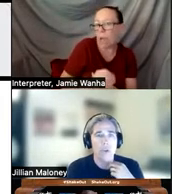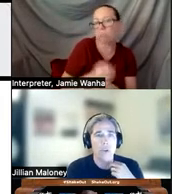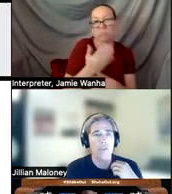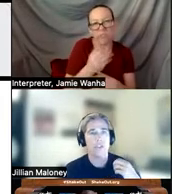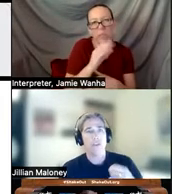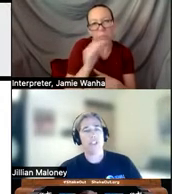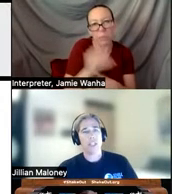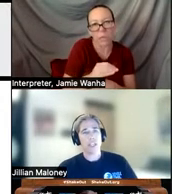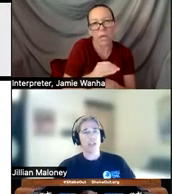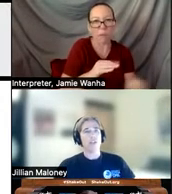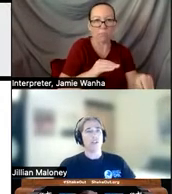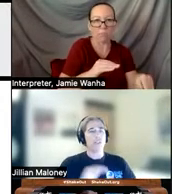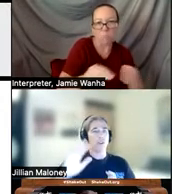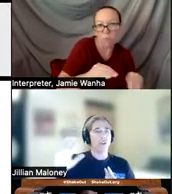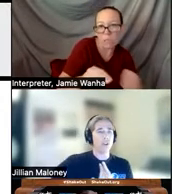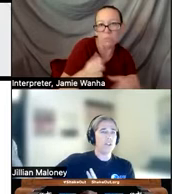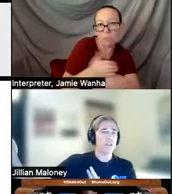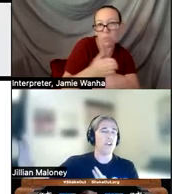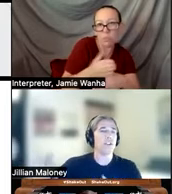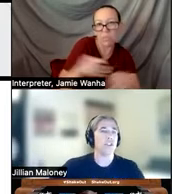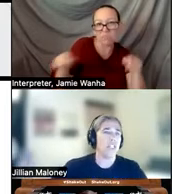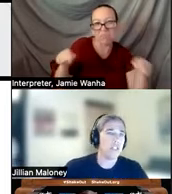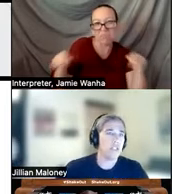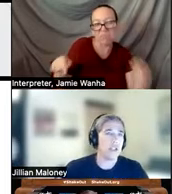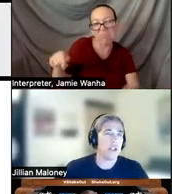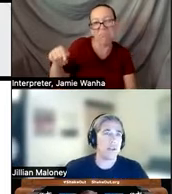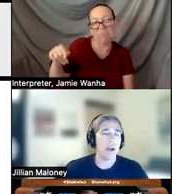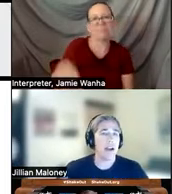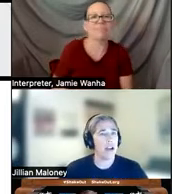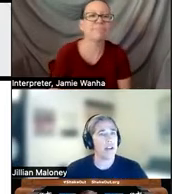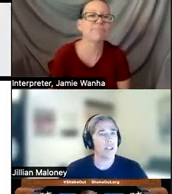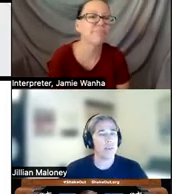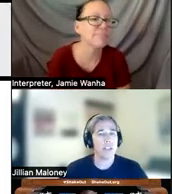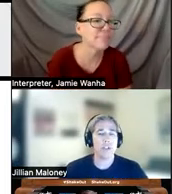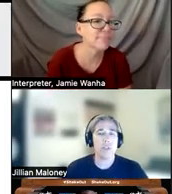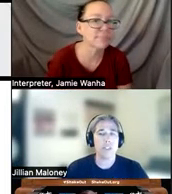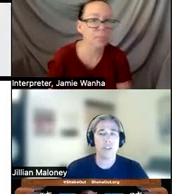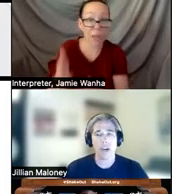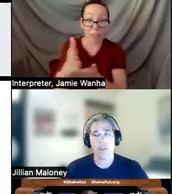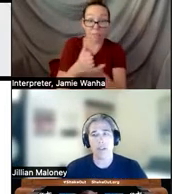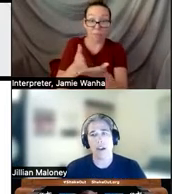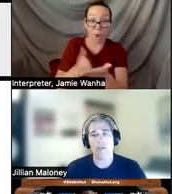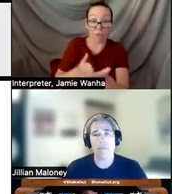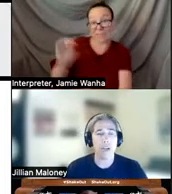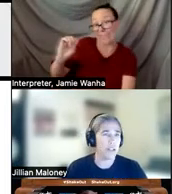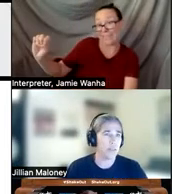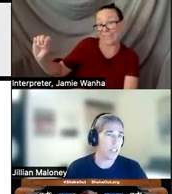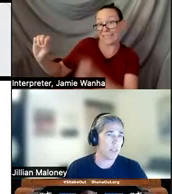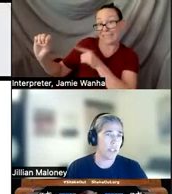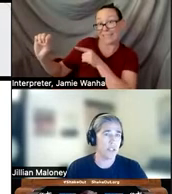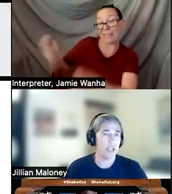So that's sort of to say that, you know, although those faults to the east have higher slip rates, which means they either have to have